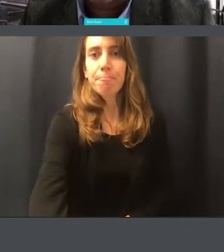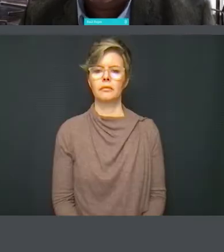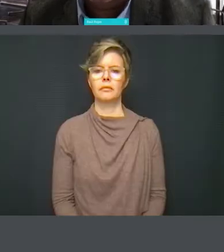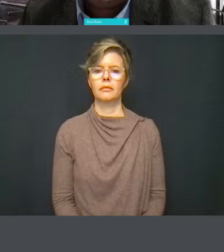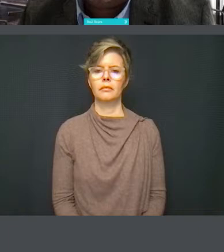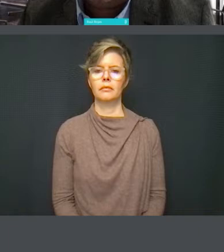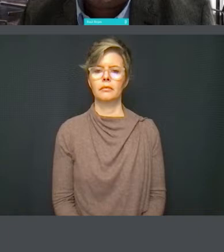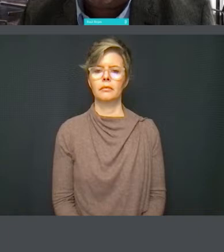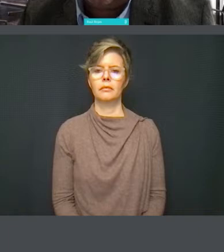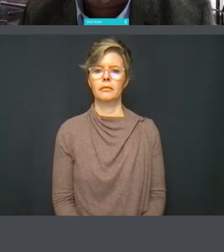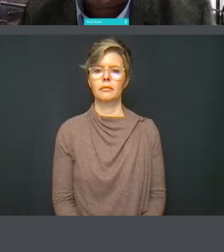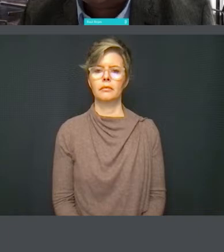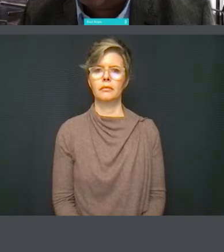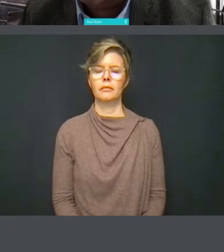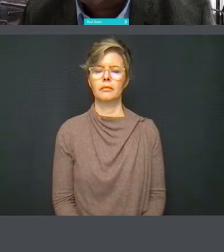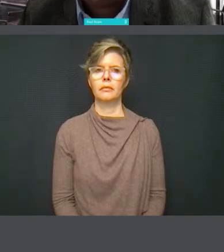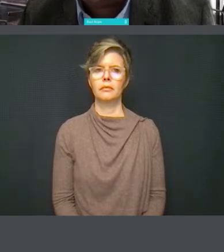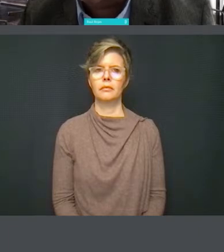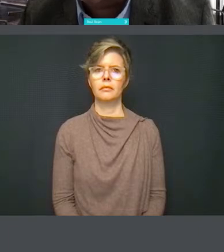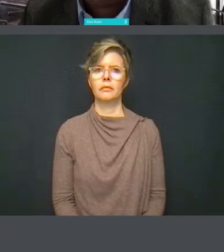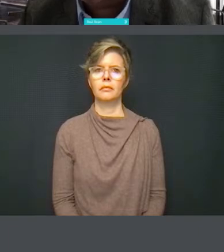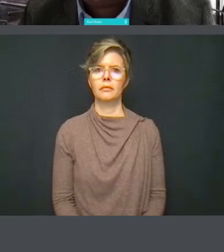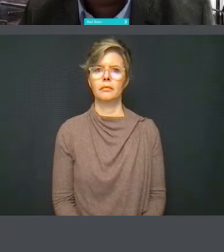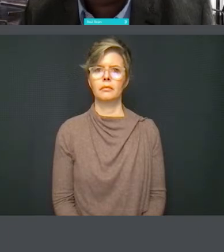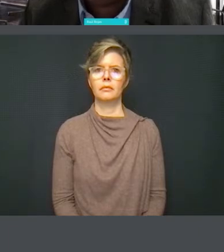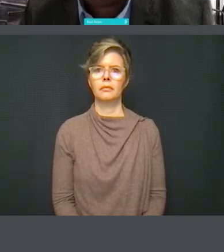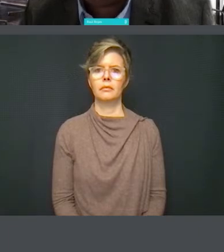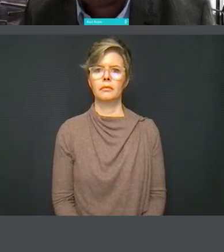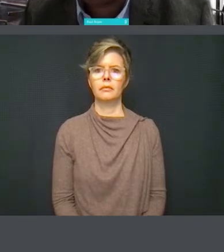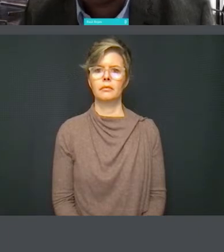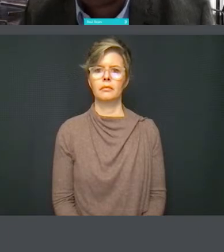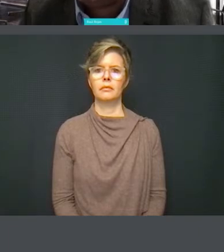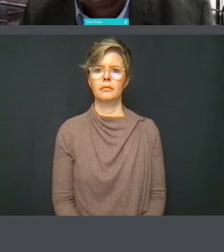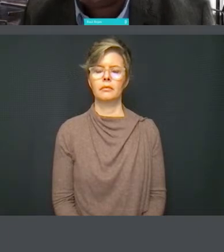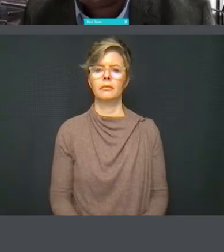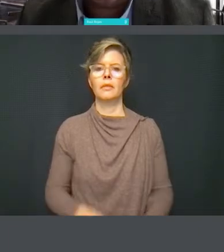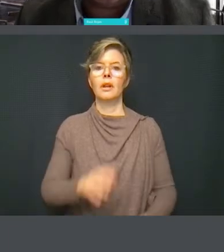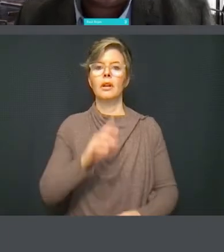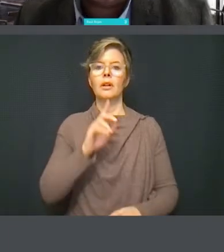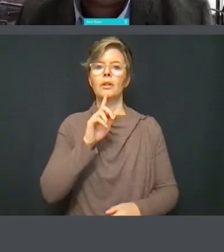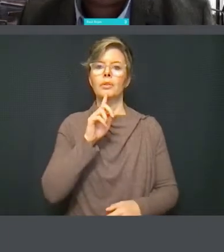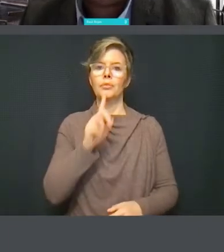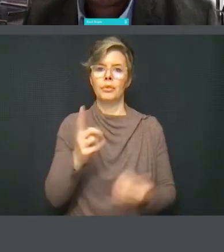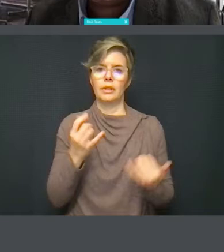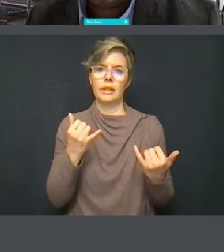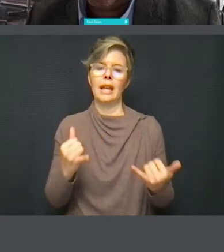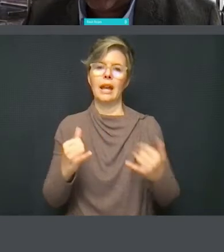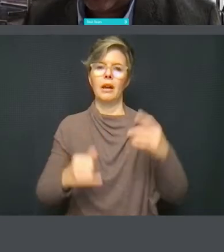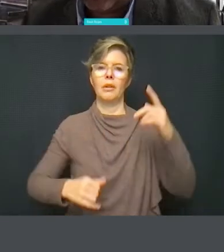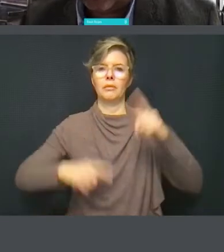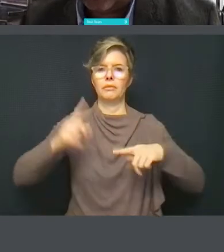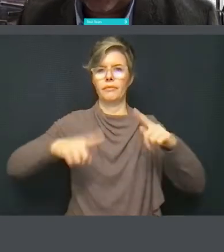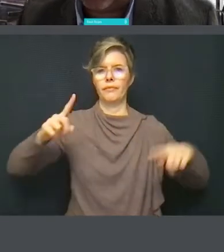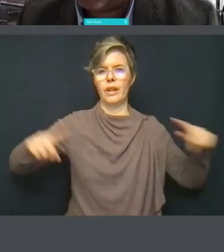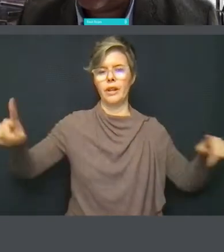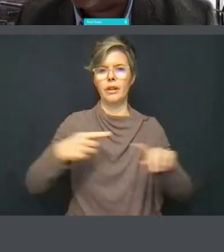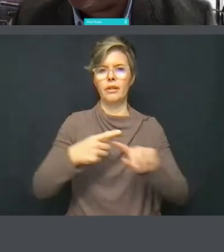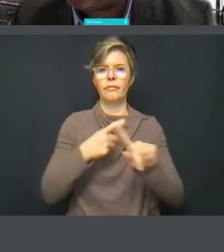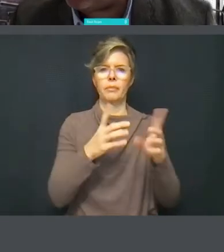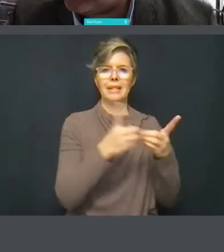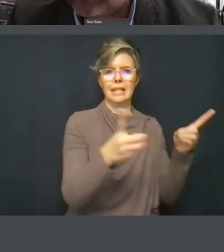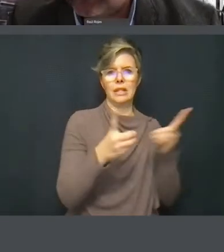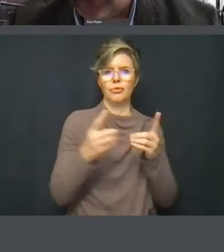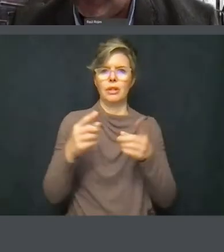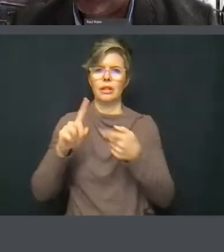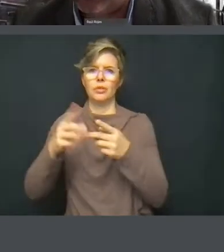quite a bit, but I think the variability is really going to be from district to district. I hope that helps a little